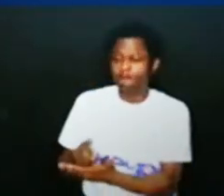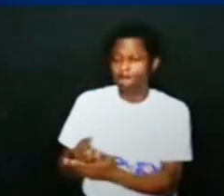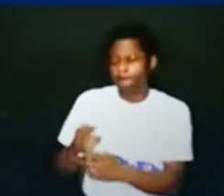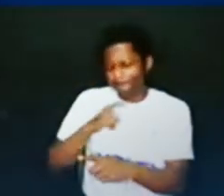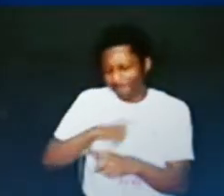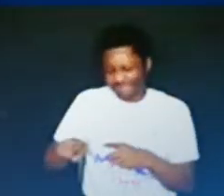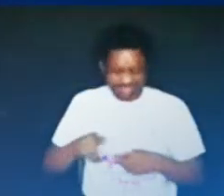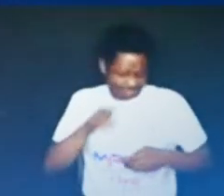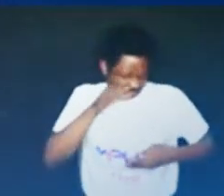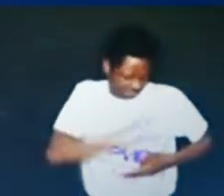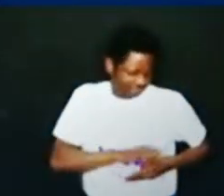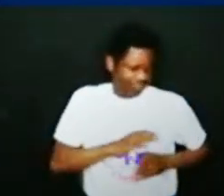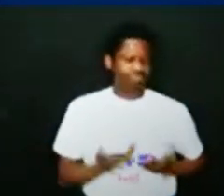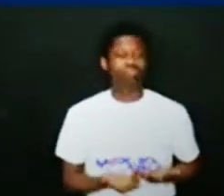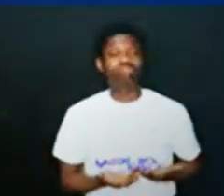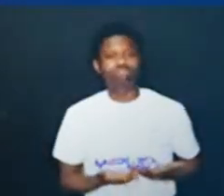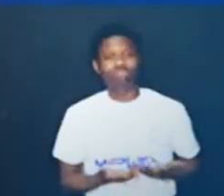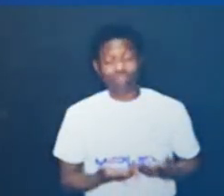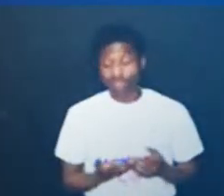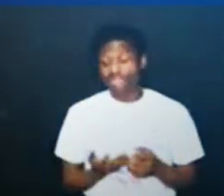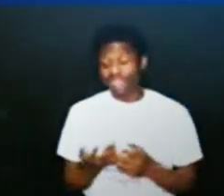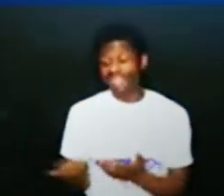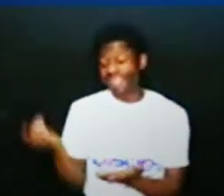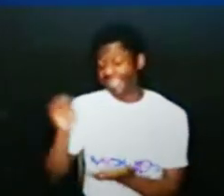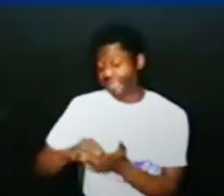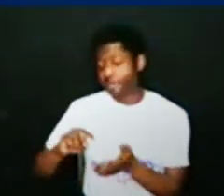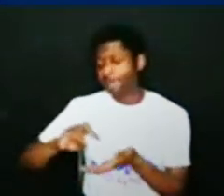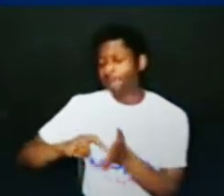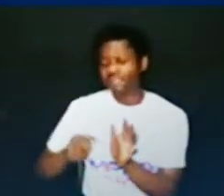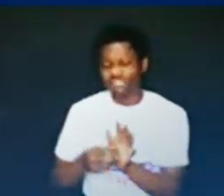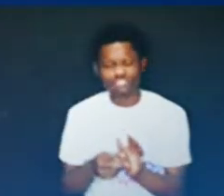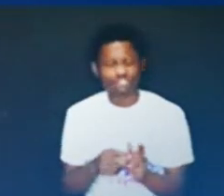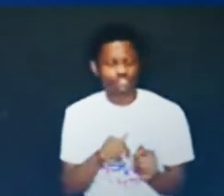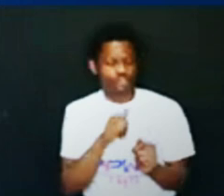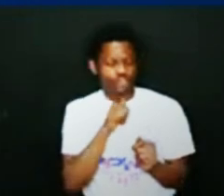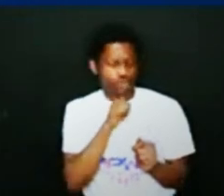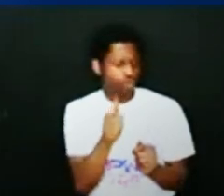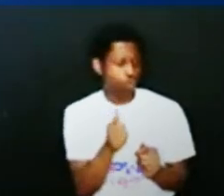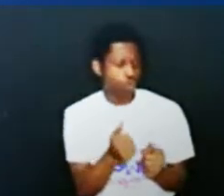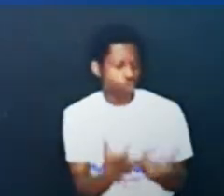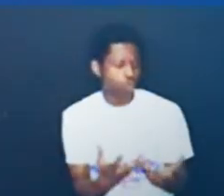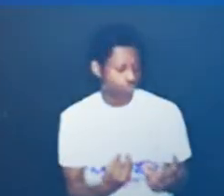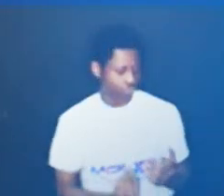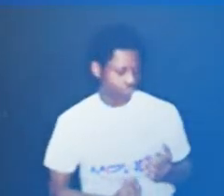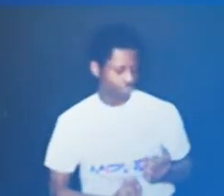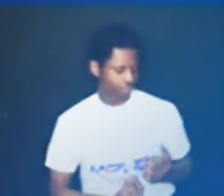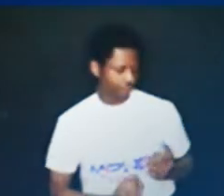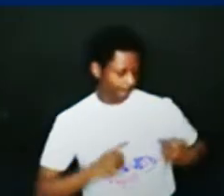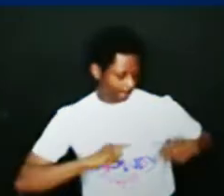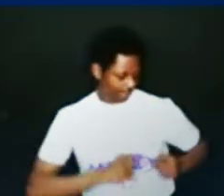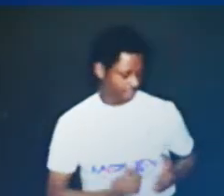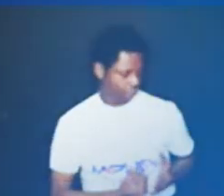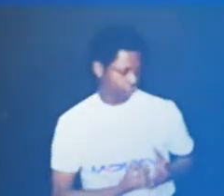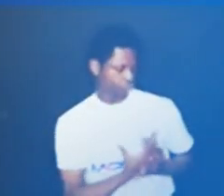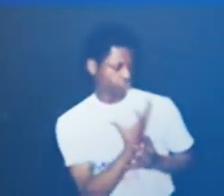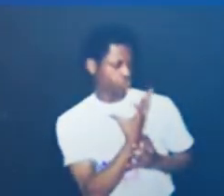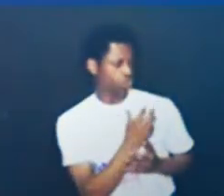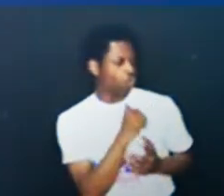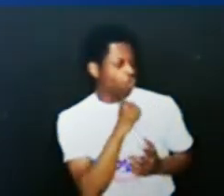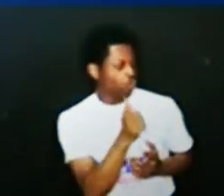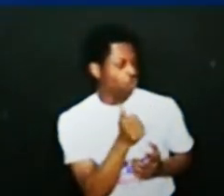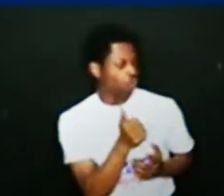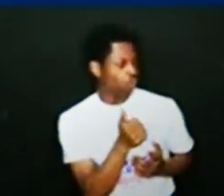to. It also means to prevent the development, an action